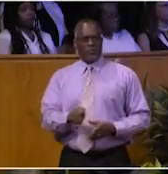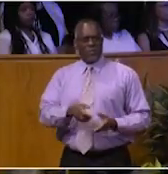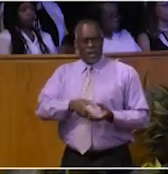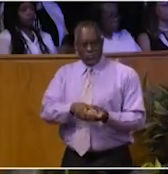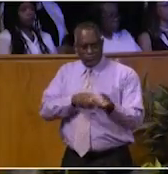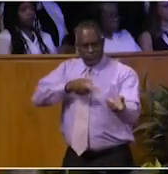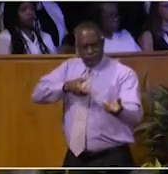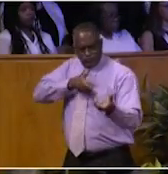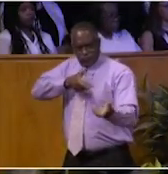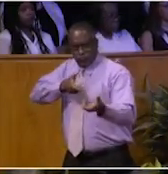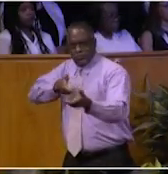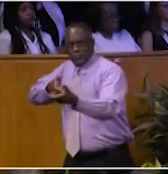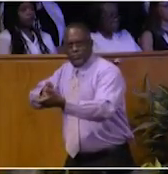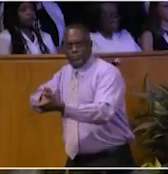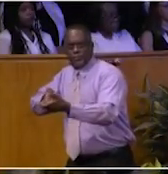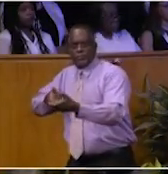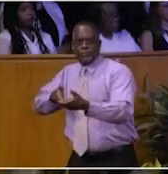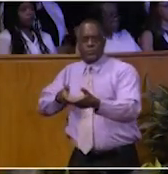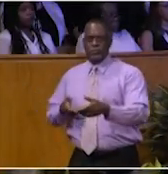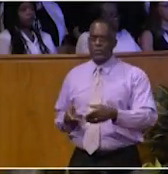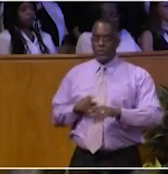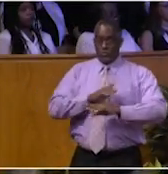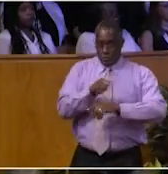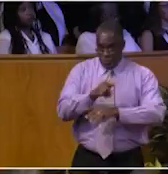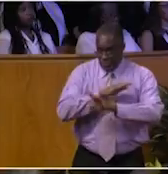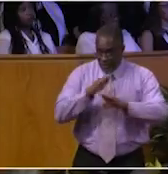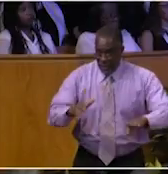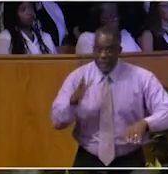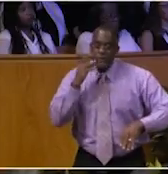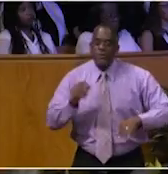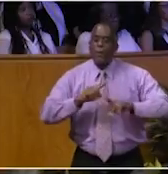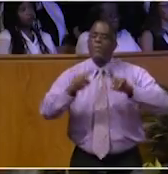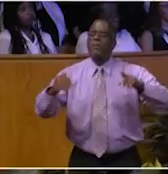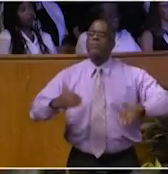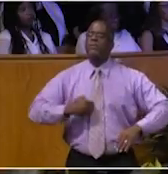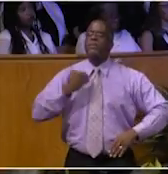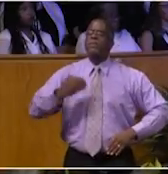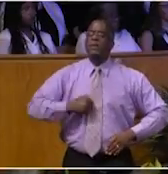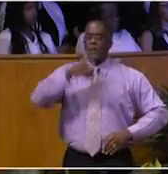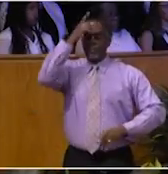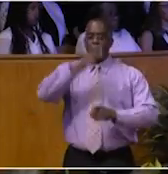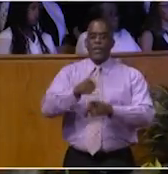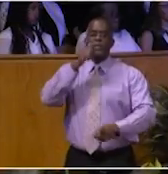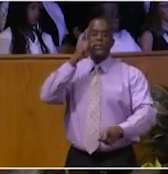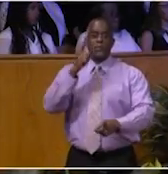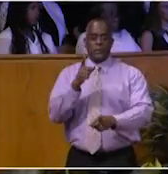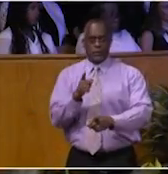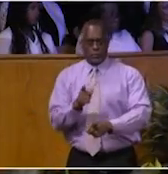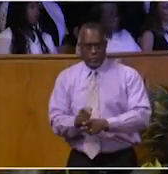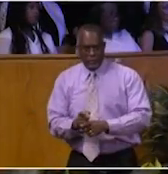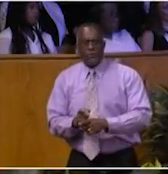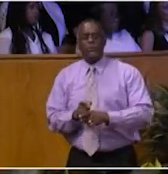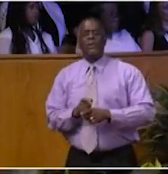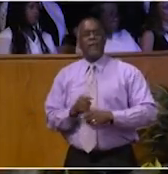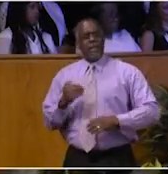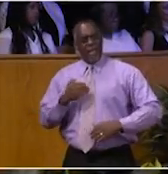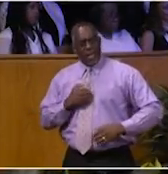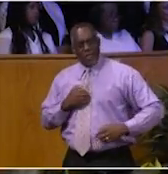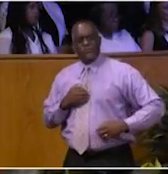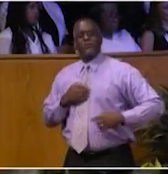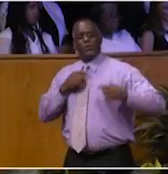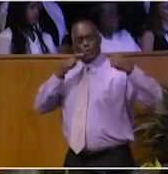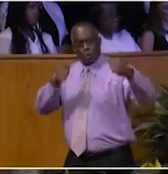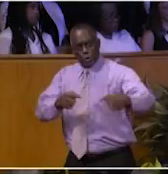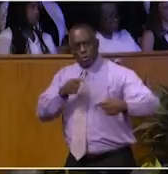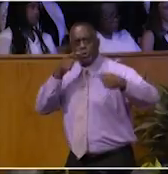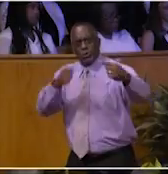deceived, because my young brothers and sisters will tell you that they've had their own bridges to cross. They've